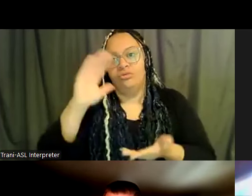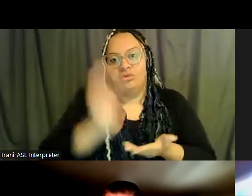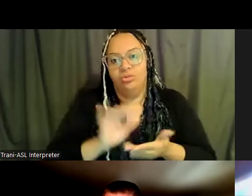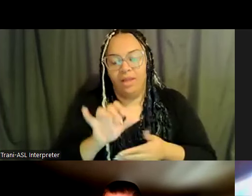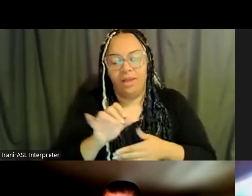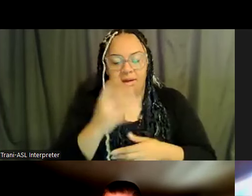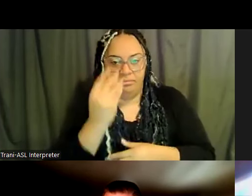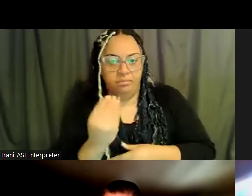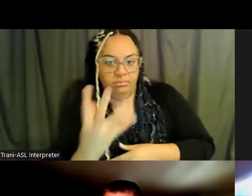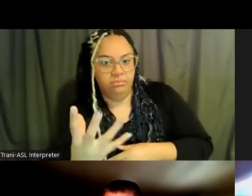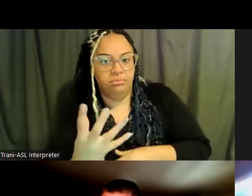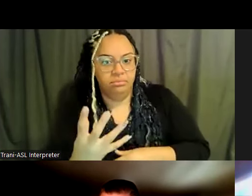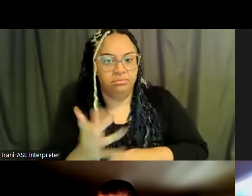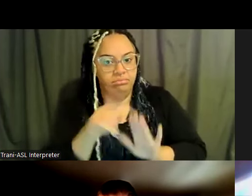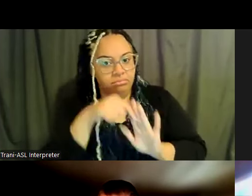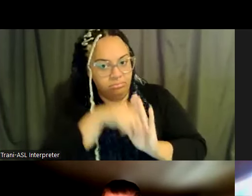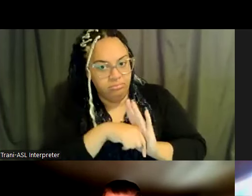for a second.